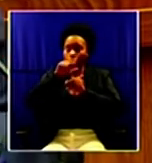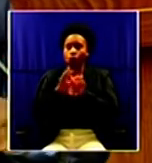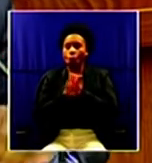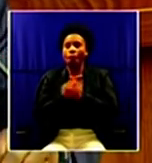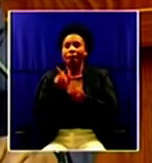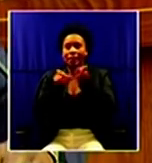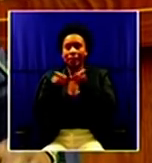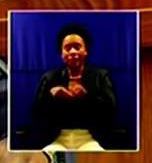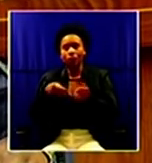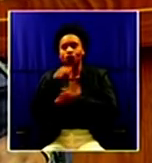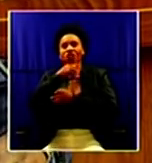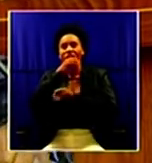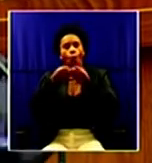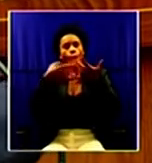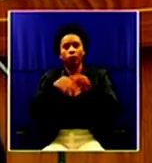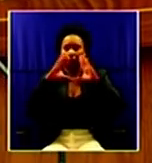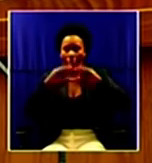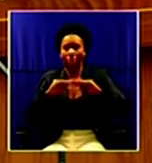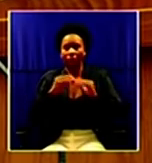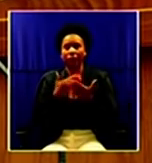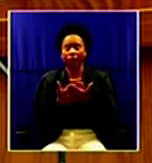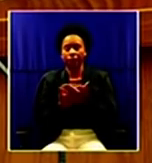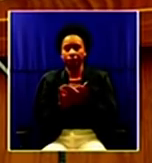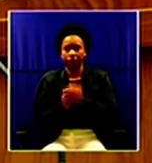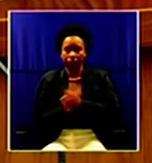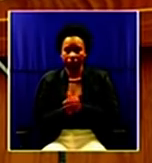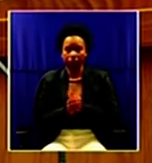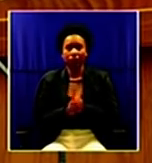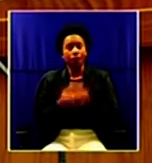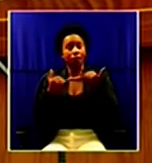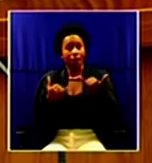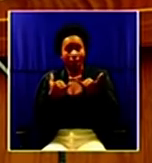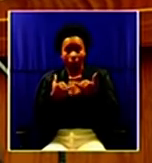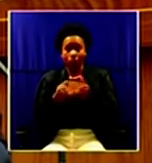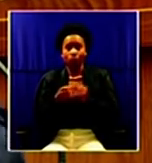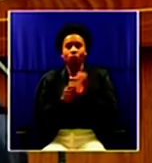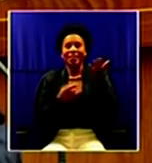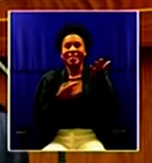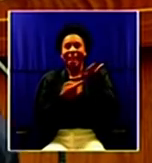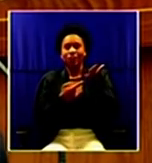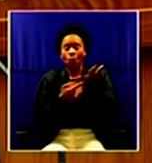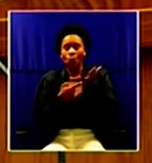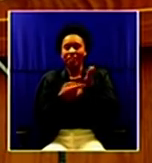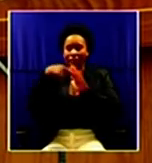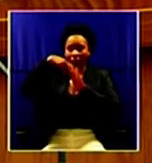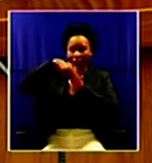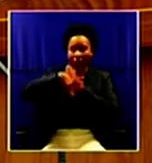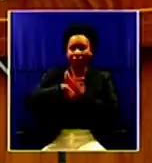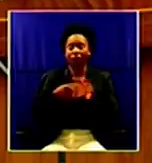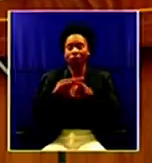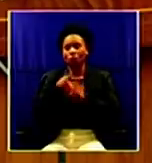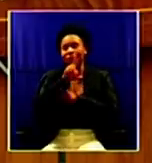SARS has started to deepen its technology, data, and machine learning